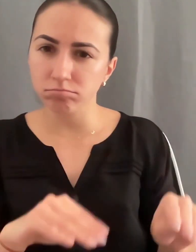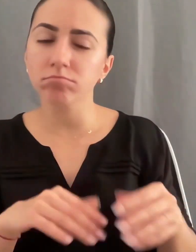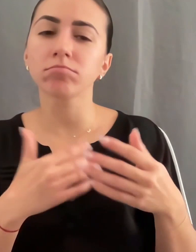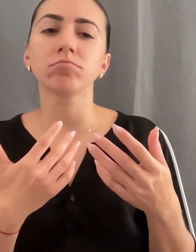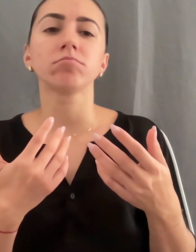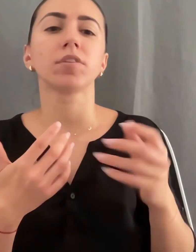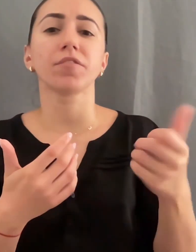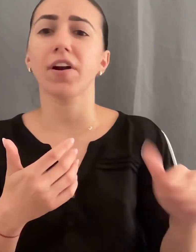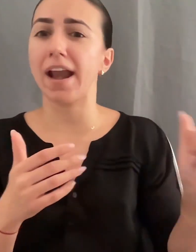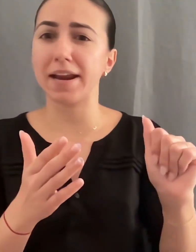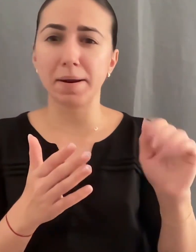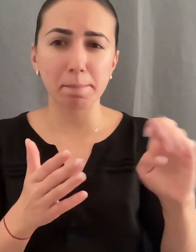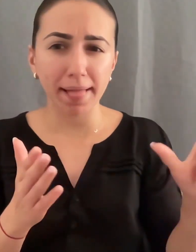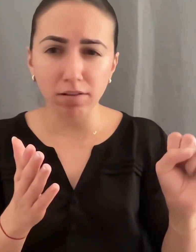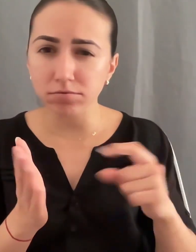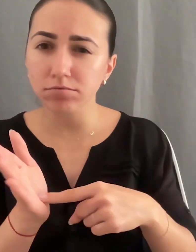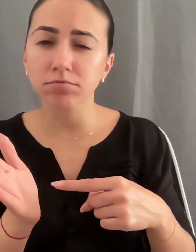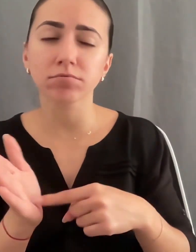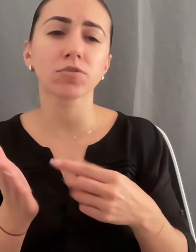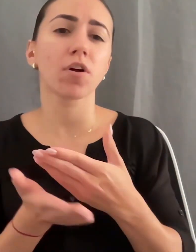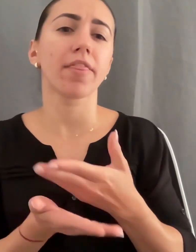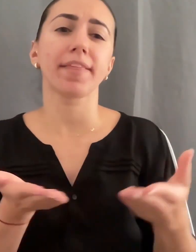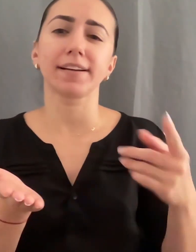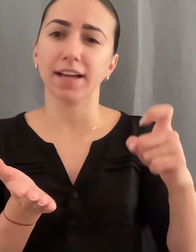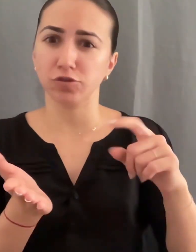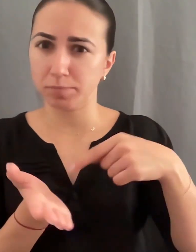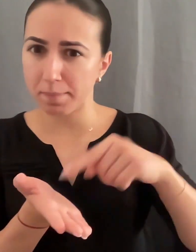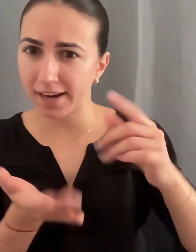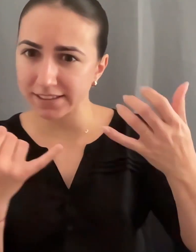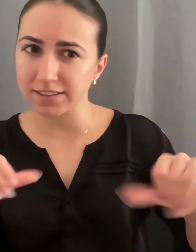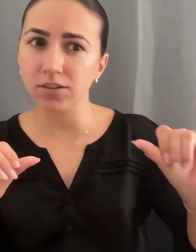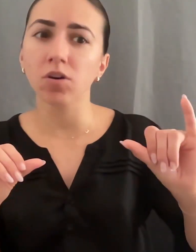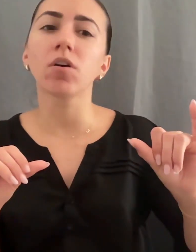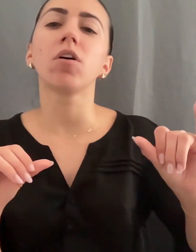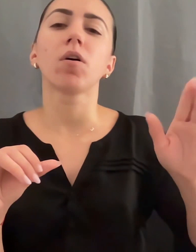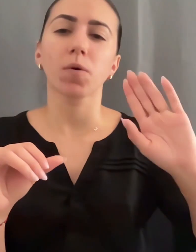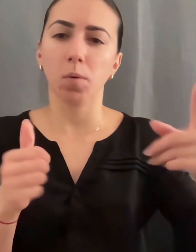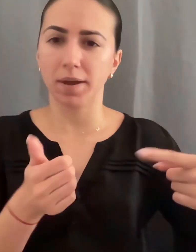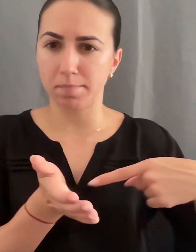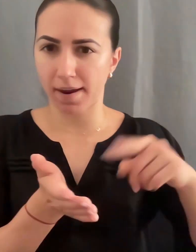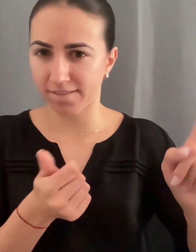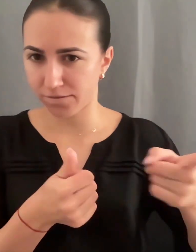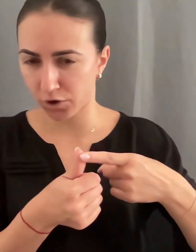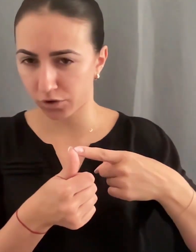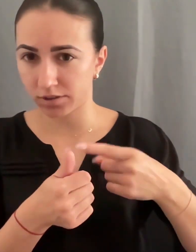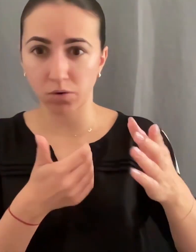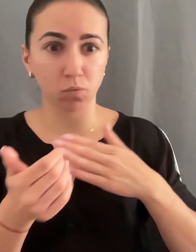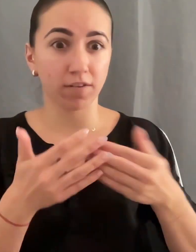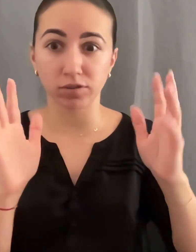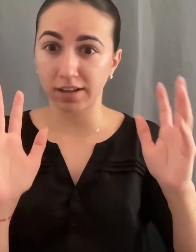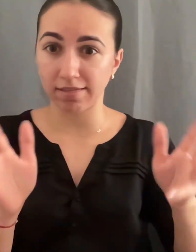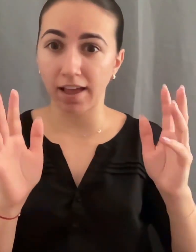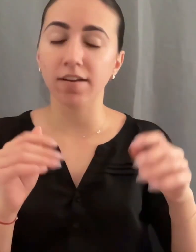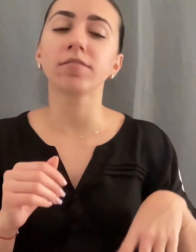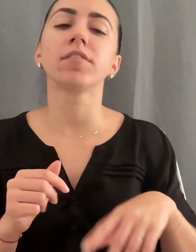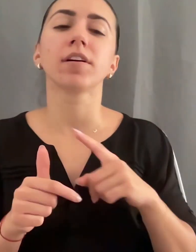outstanding bills or other kinds of items that needed to be paid for, all those would be paid first, and then any leftover funds would go